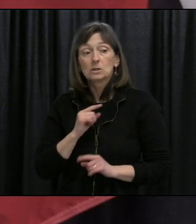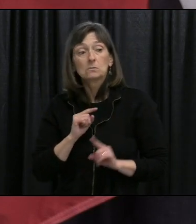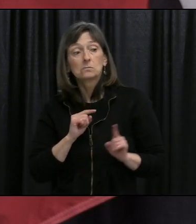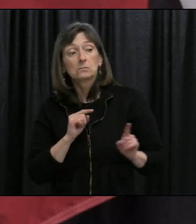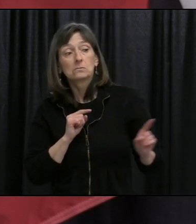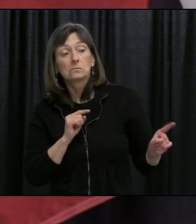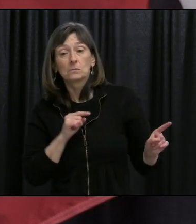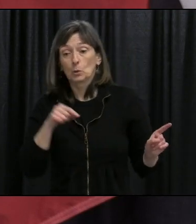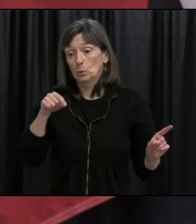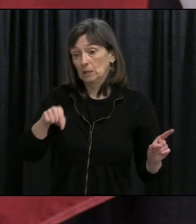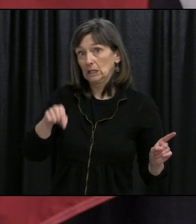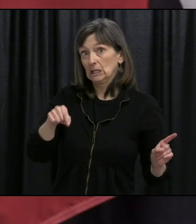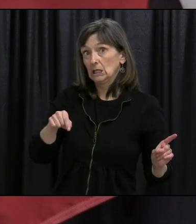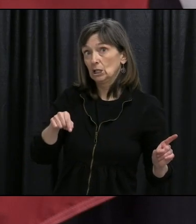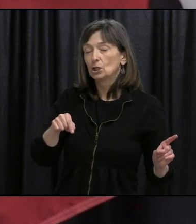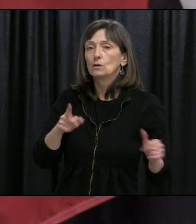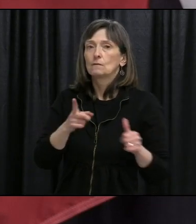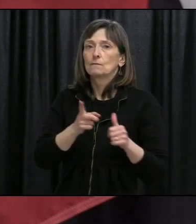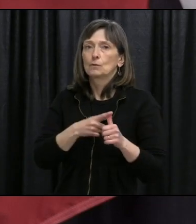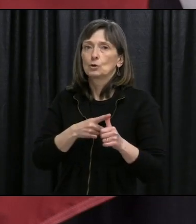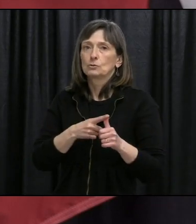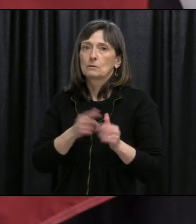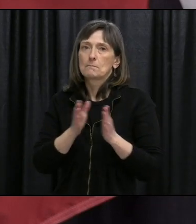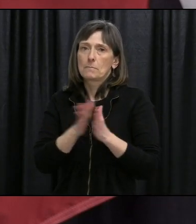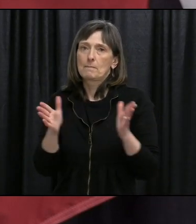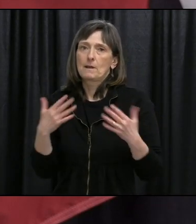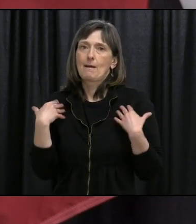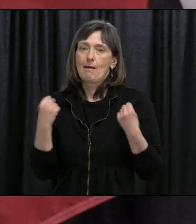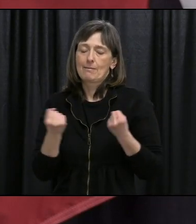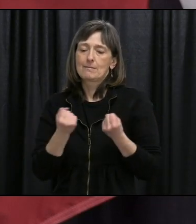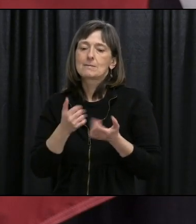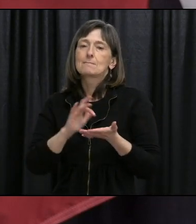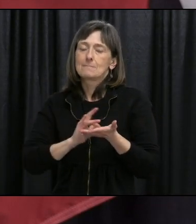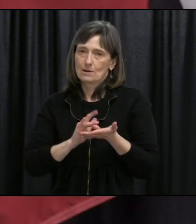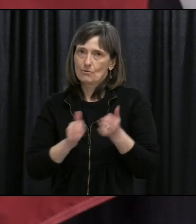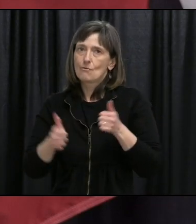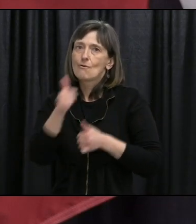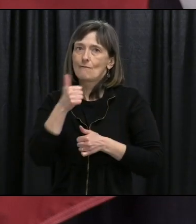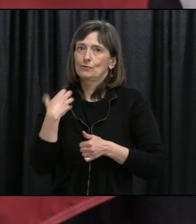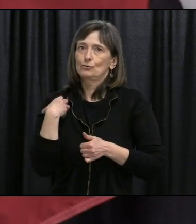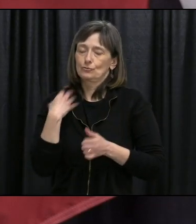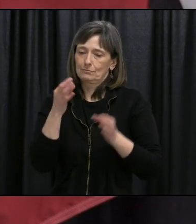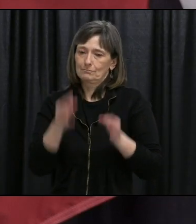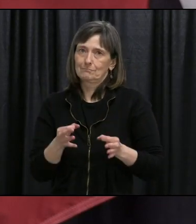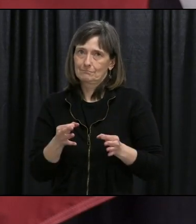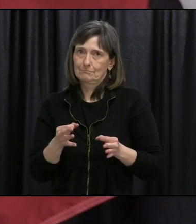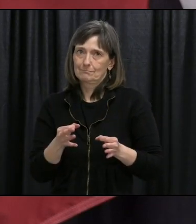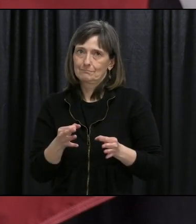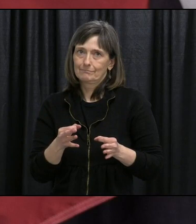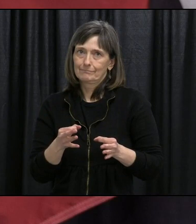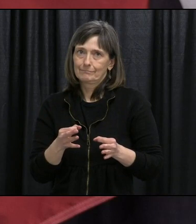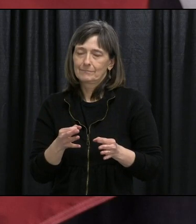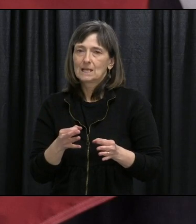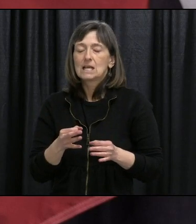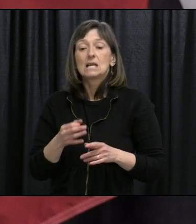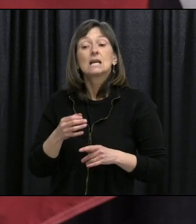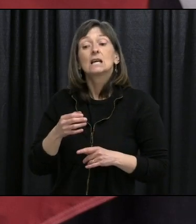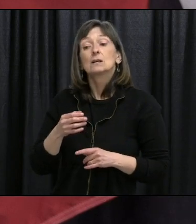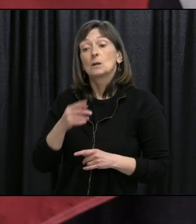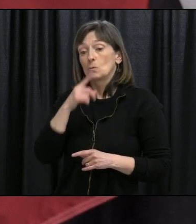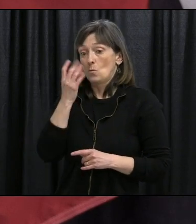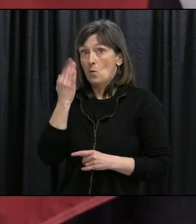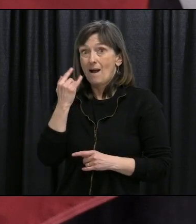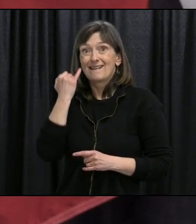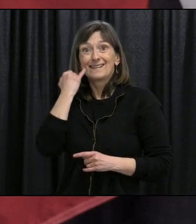our province without the support of public health officials. We understand that, one of the ways that the virus could get back into Newfoundland